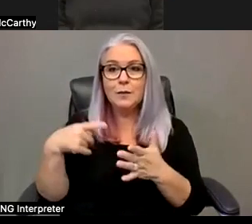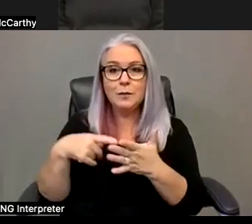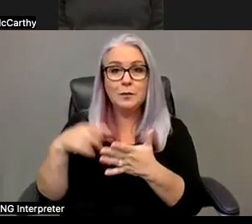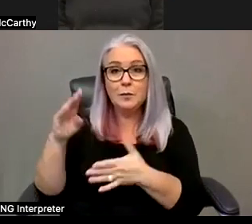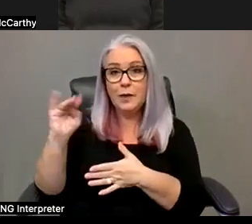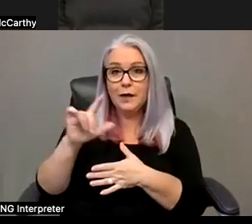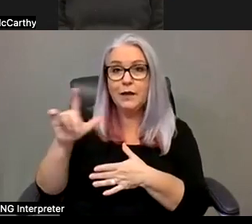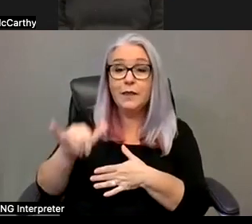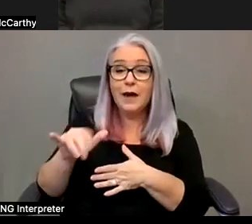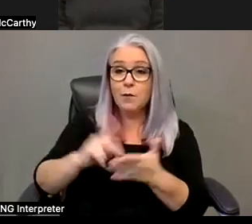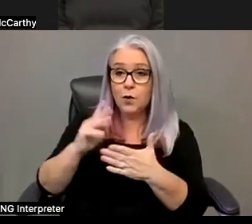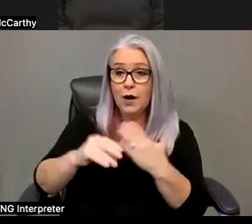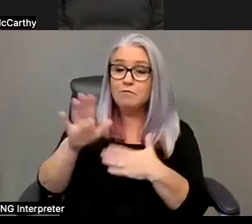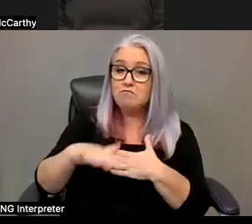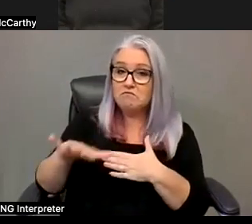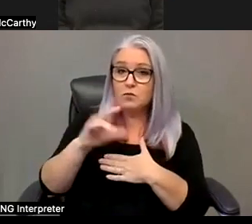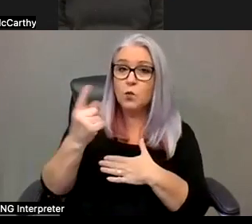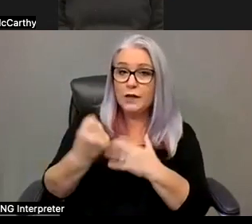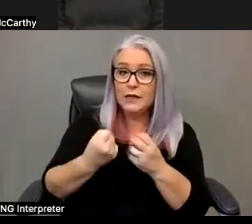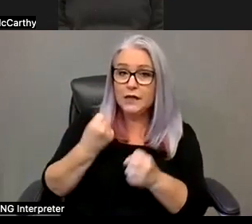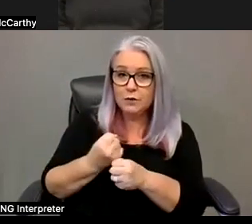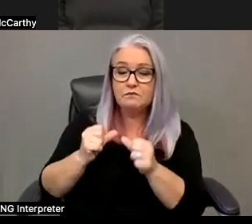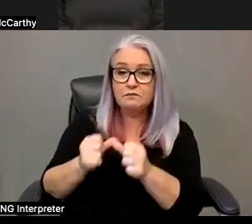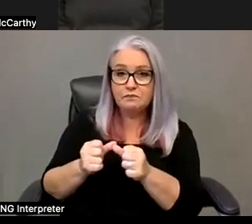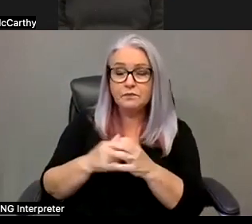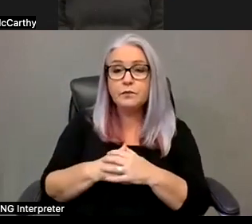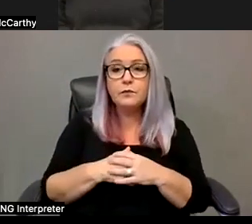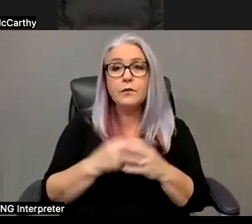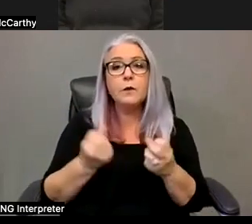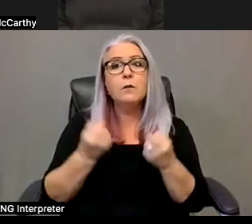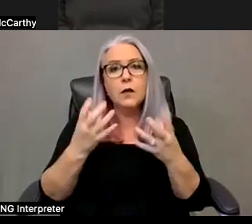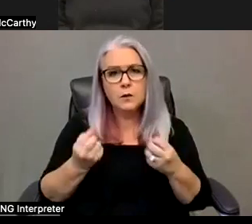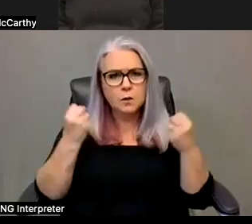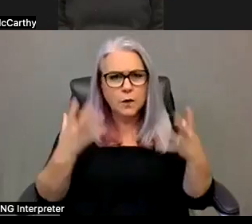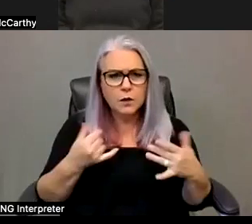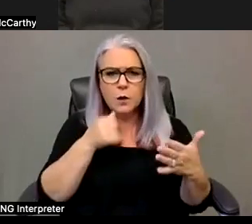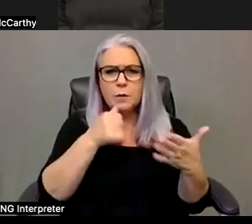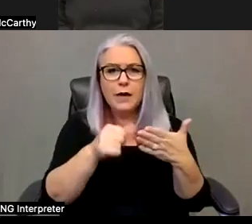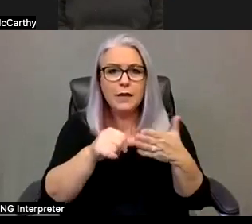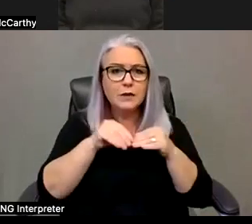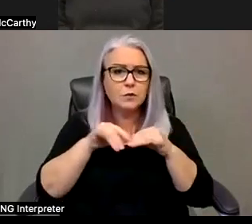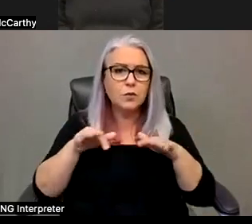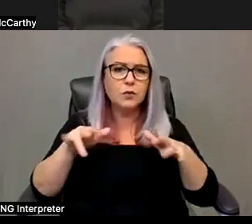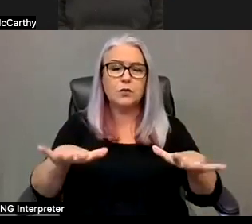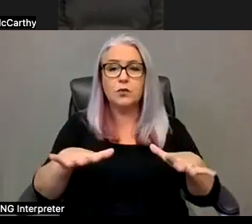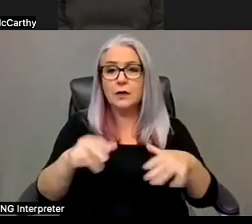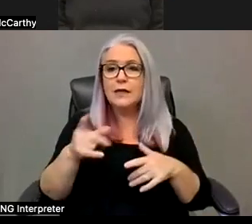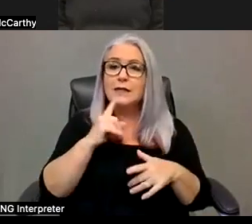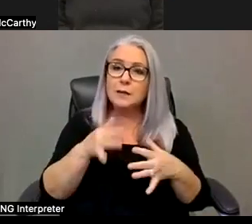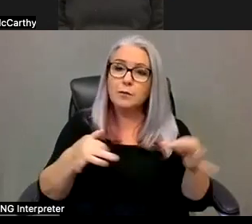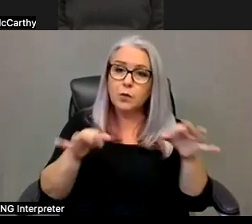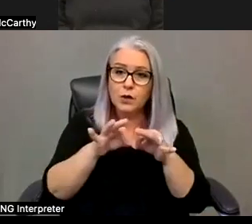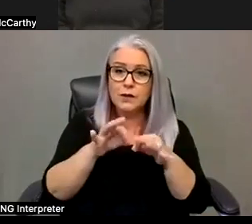around just for 1 year. It is multiple mailings go to people's, and I will say this, it is important that